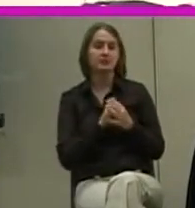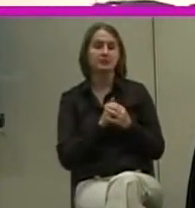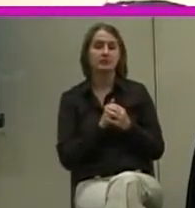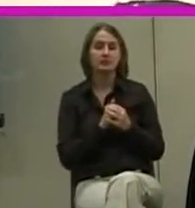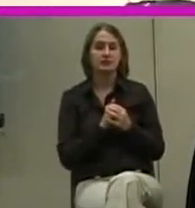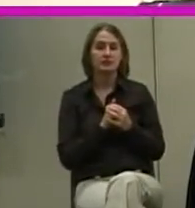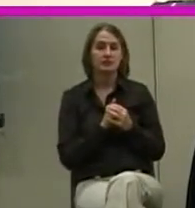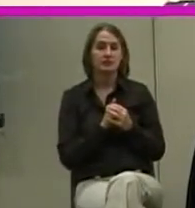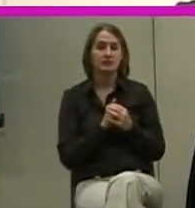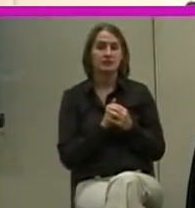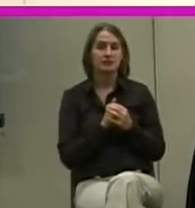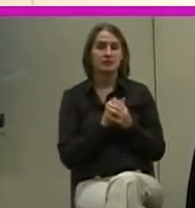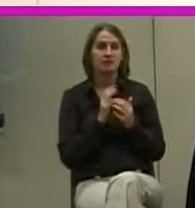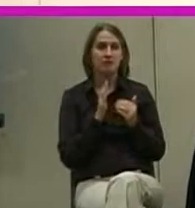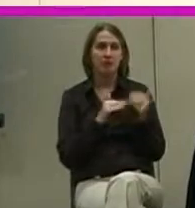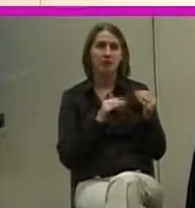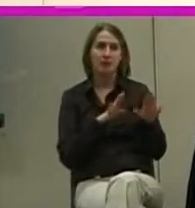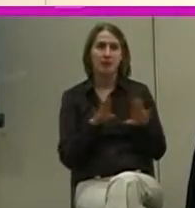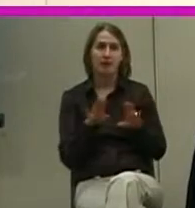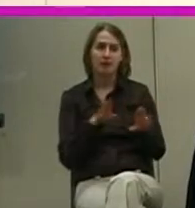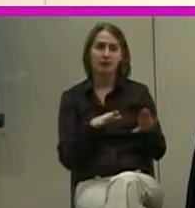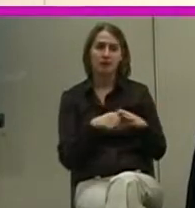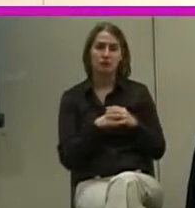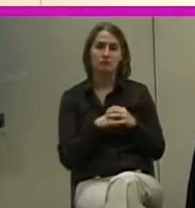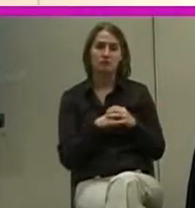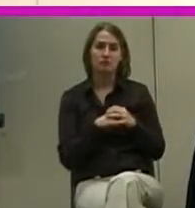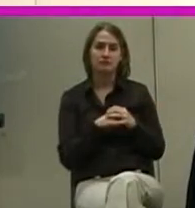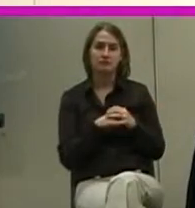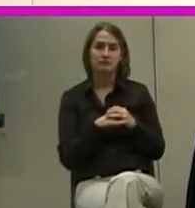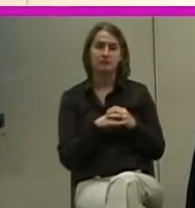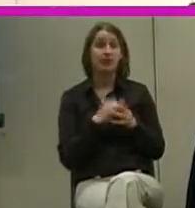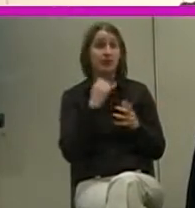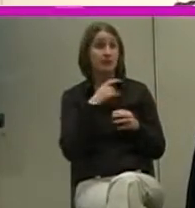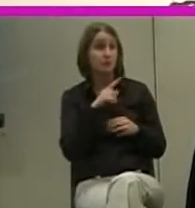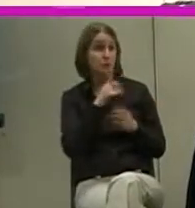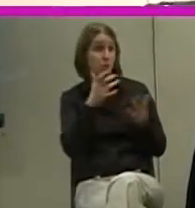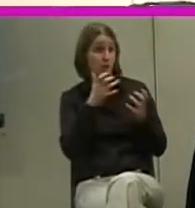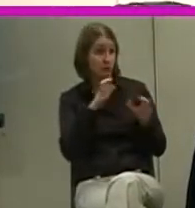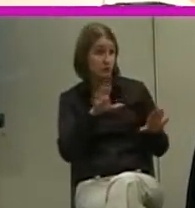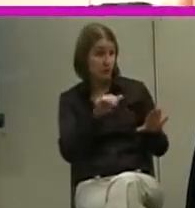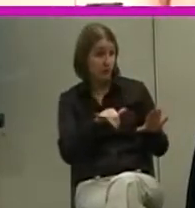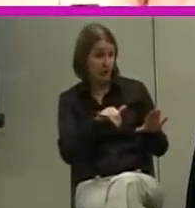thought it had on behavior. If you want to do this,